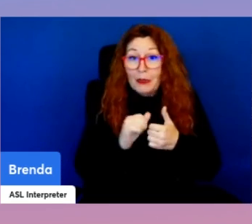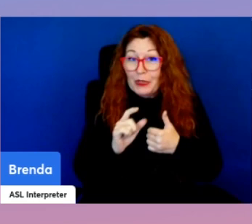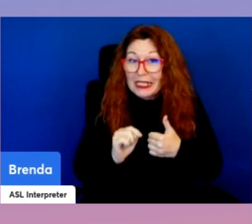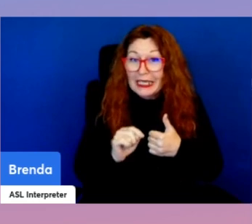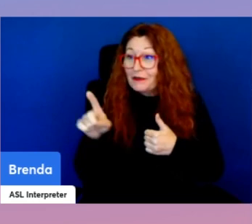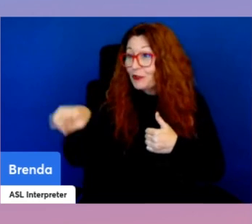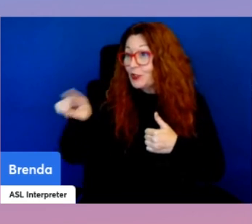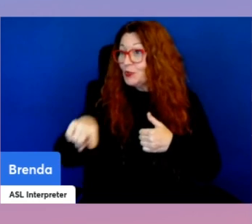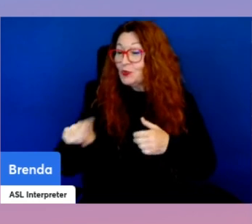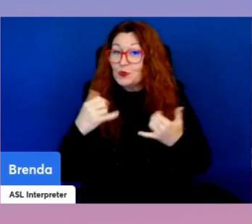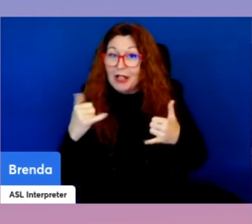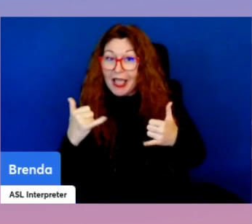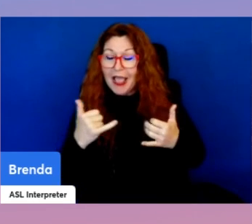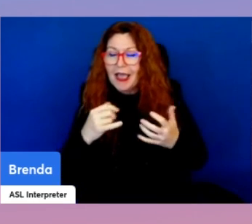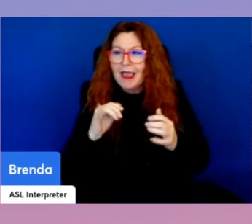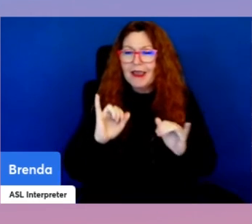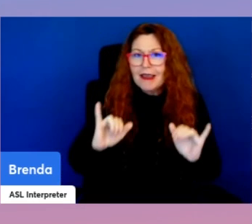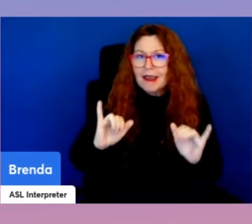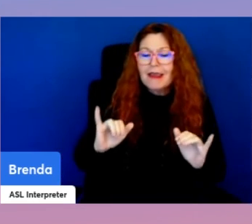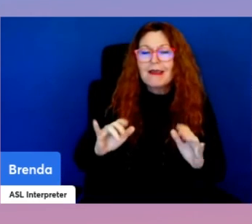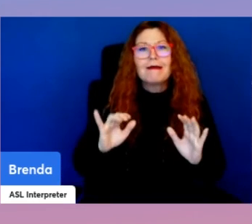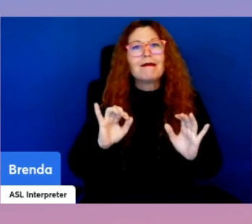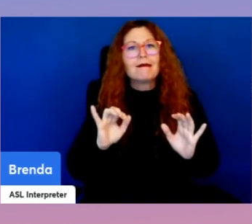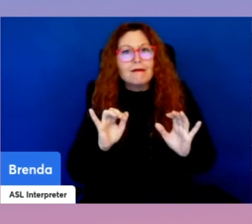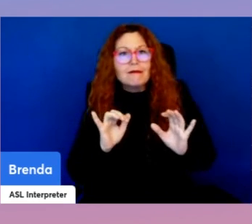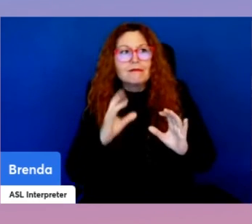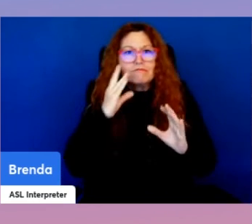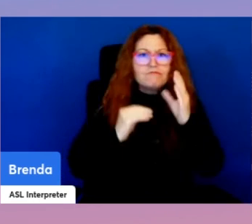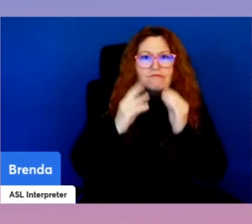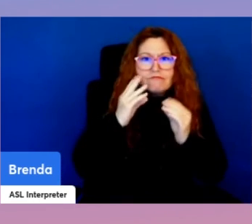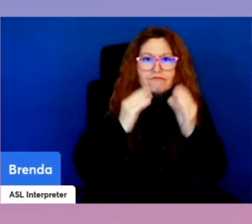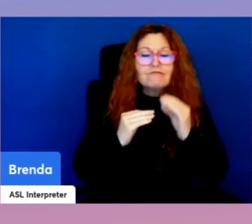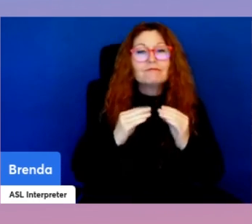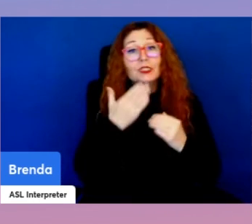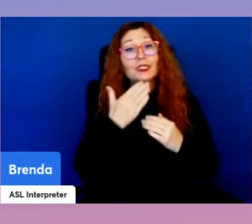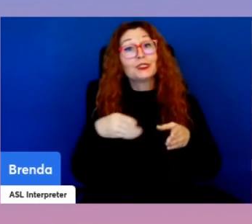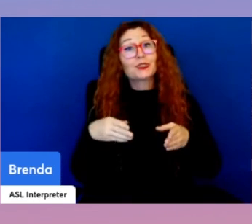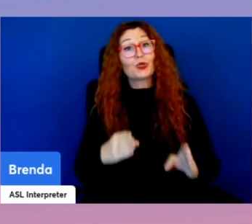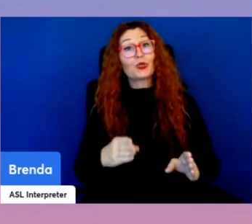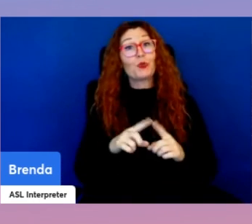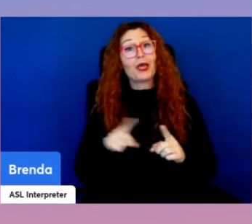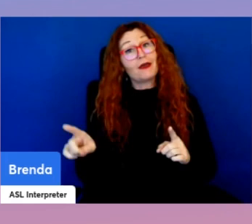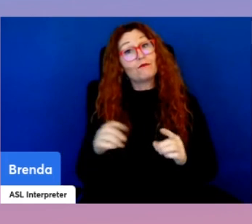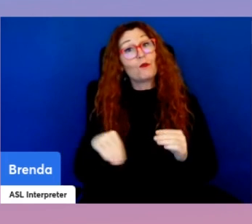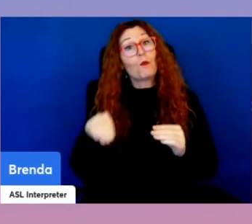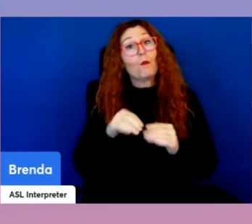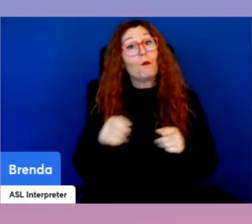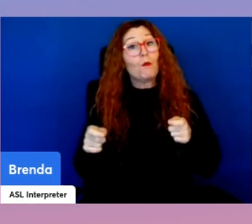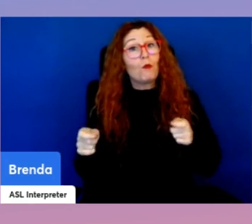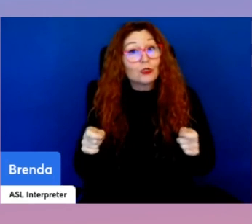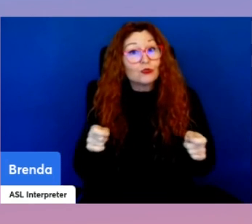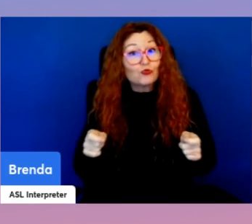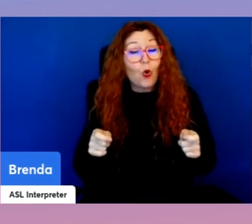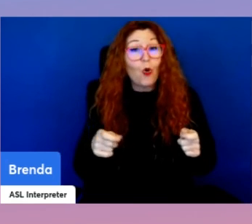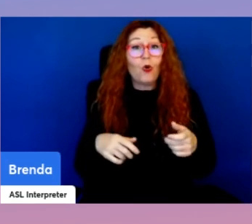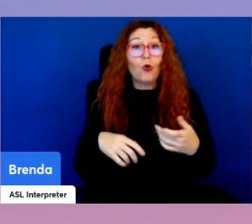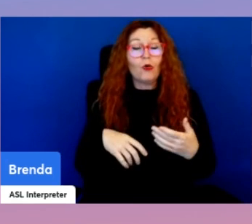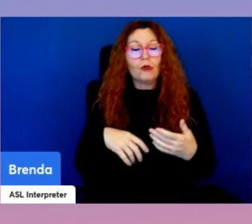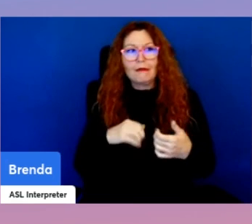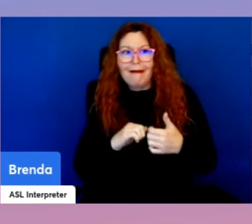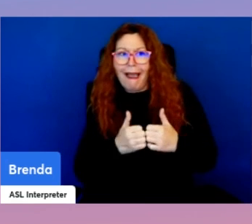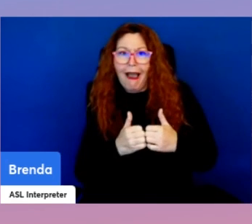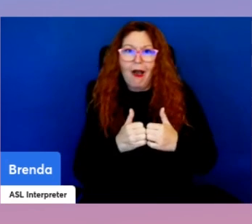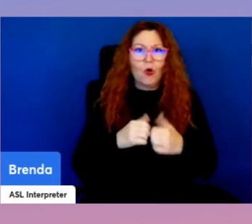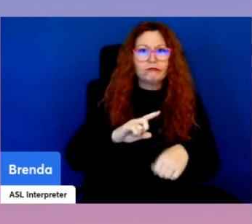around, it's a good way to have more control over when things get executed.